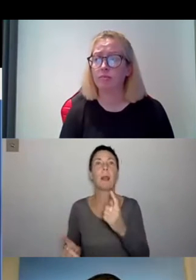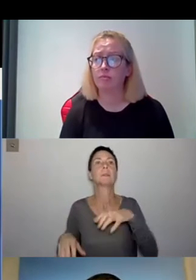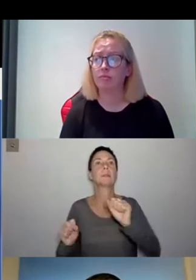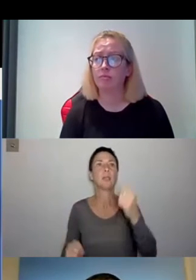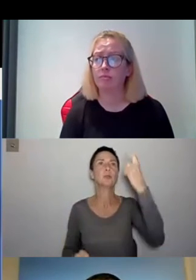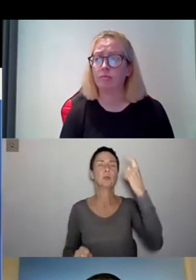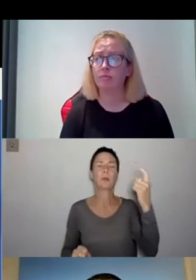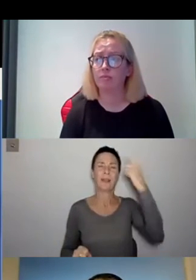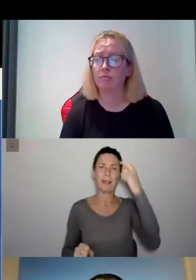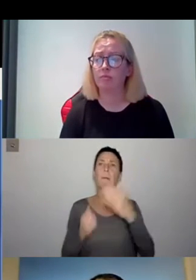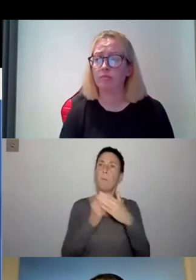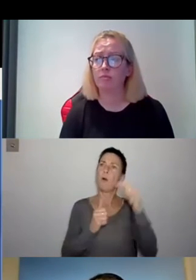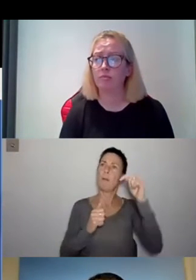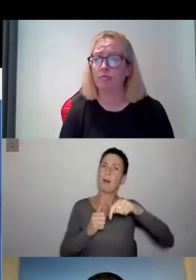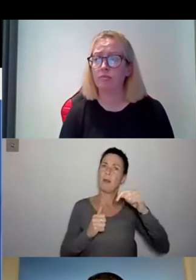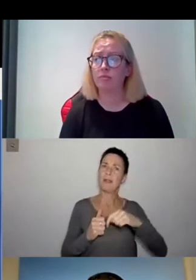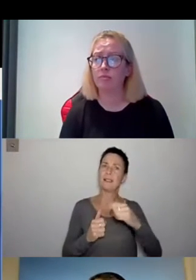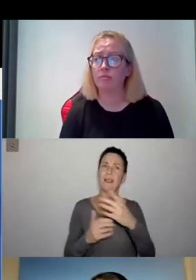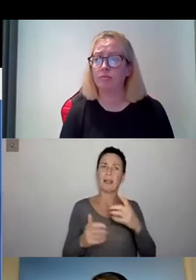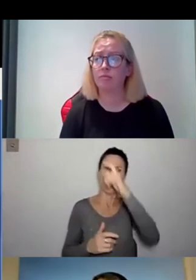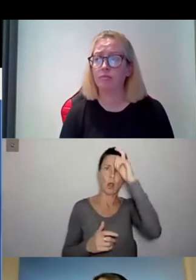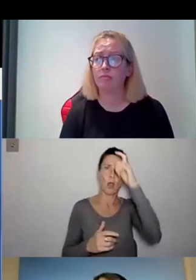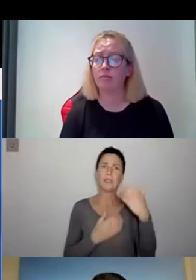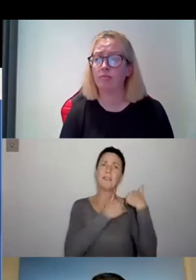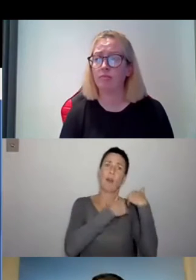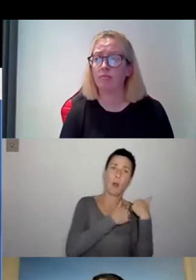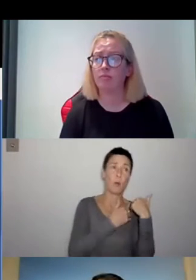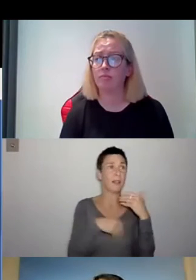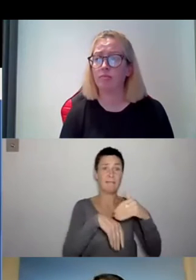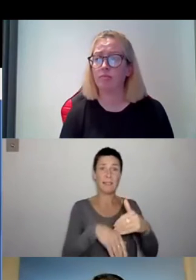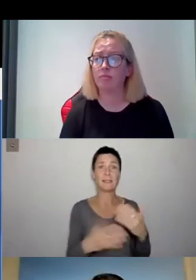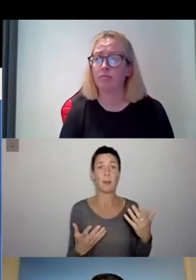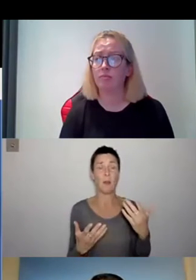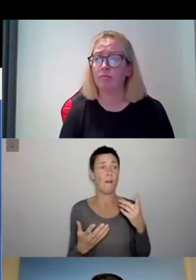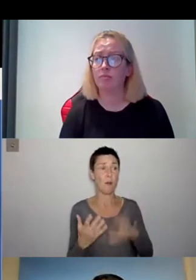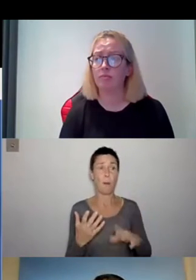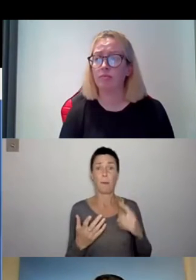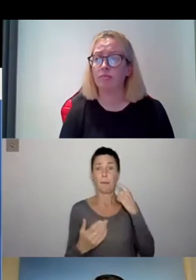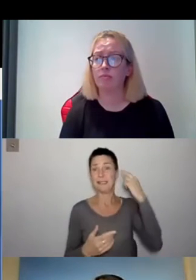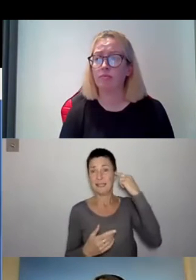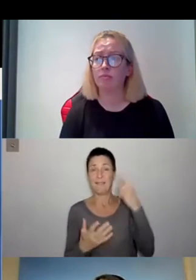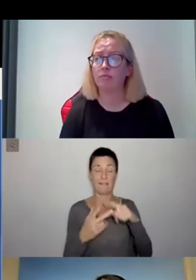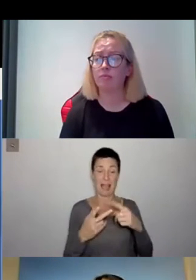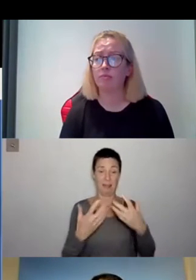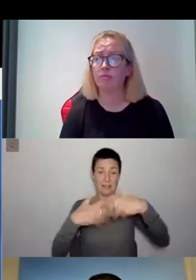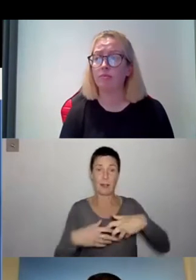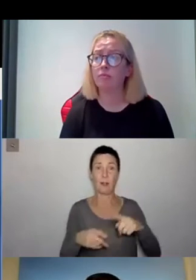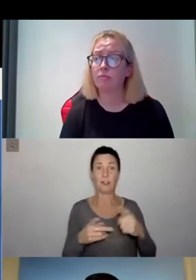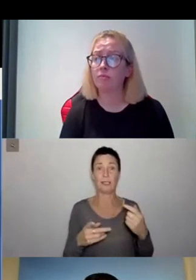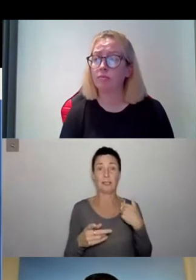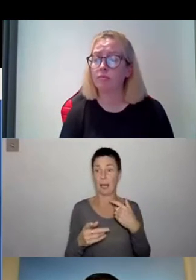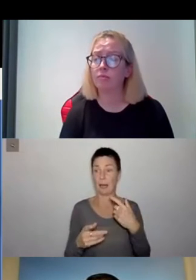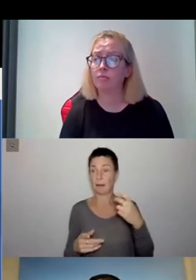the load imposed by deafness and also by hearing aids and also by assistive technologies. For example, the cochlear